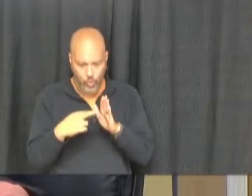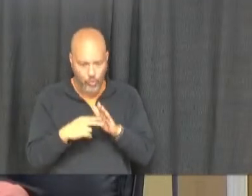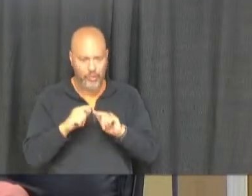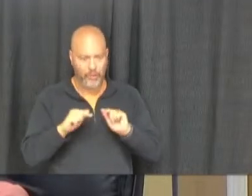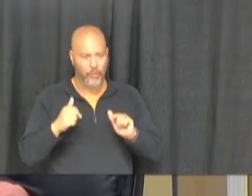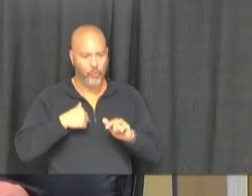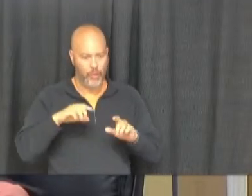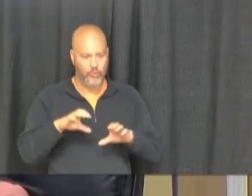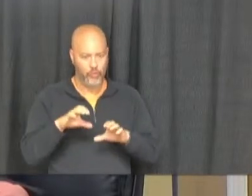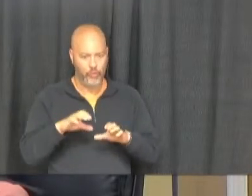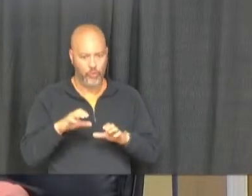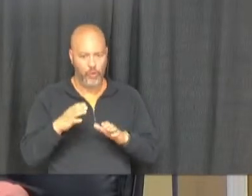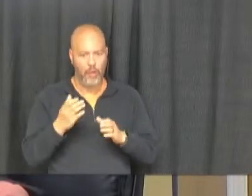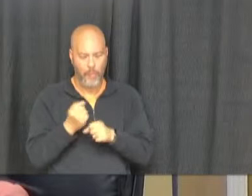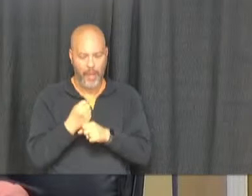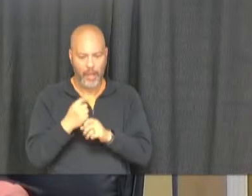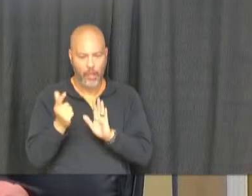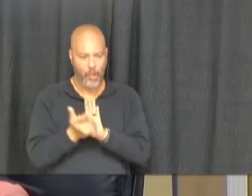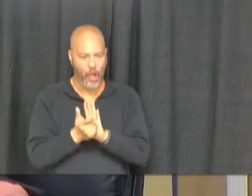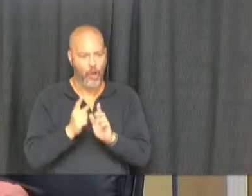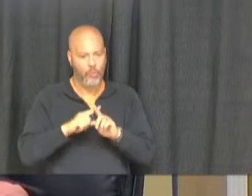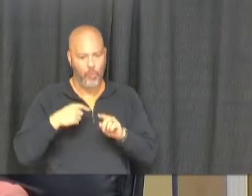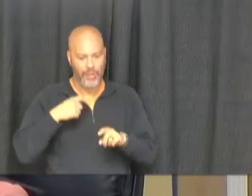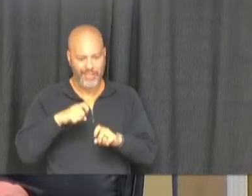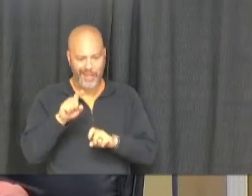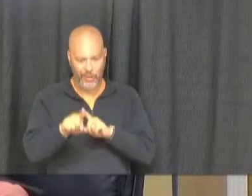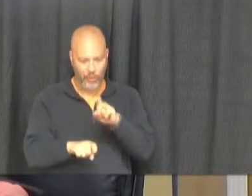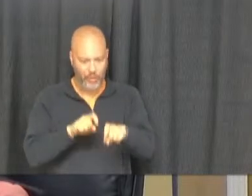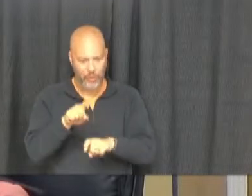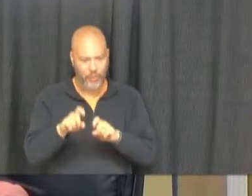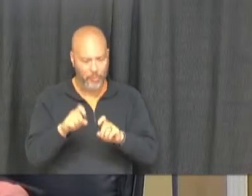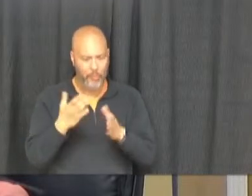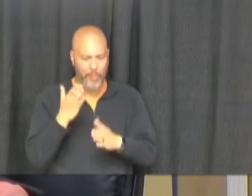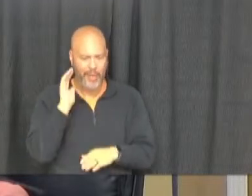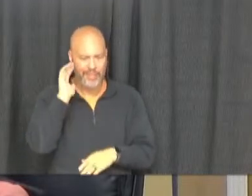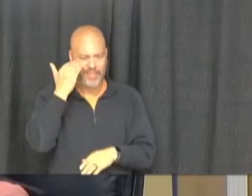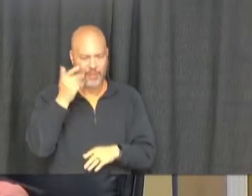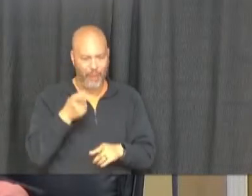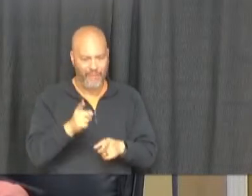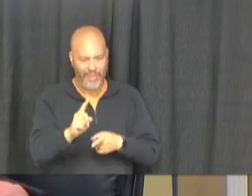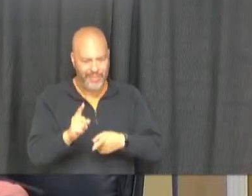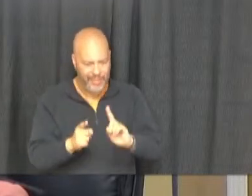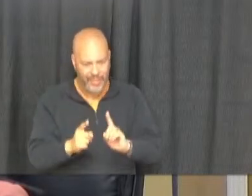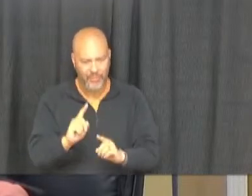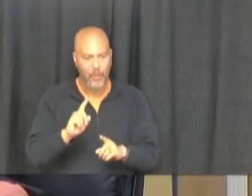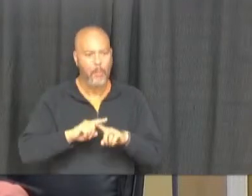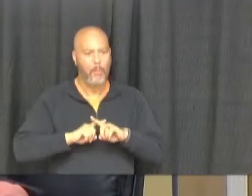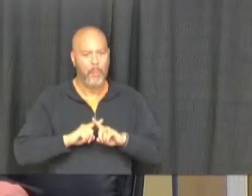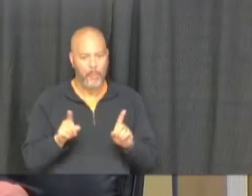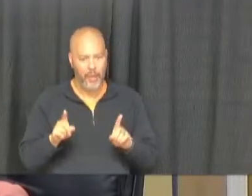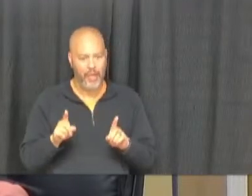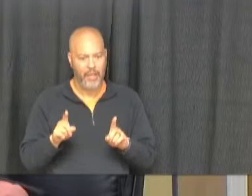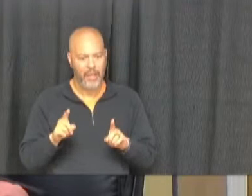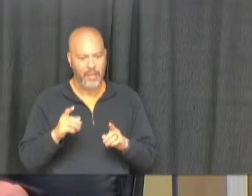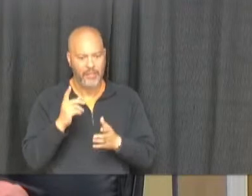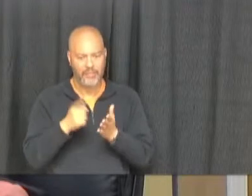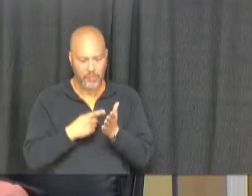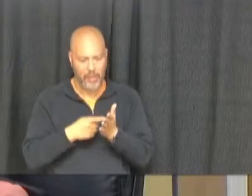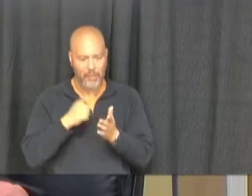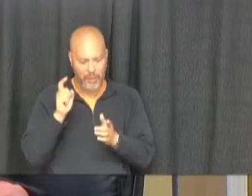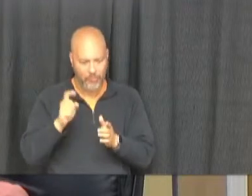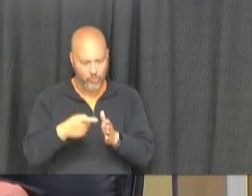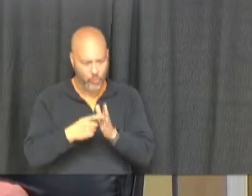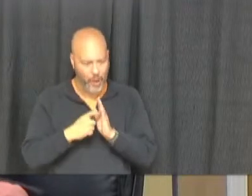we do legislate things. And sometimes we have to ask questions that may seem to be offensive, but however, they do have to be